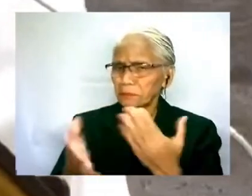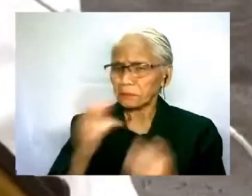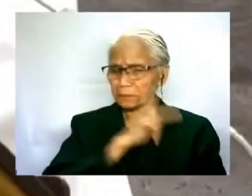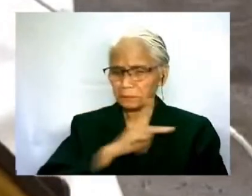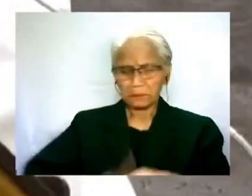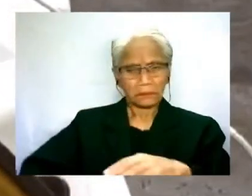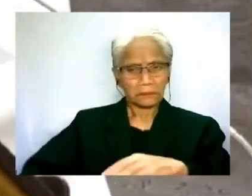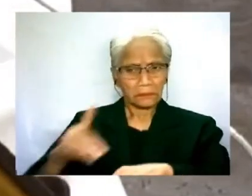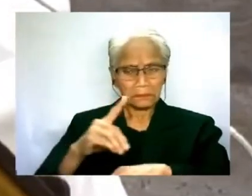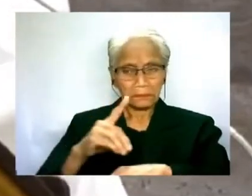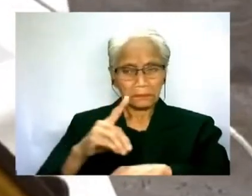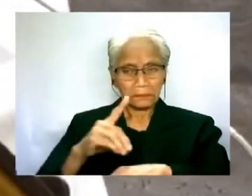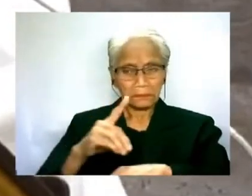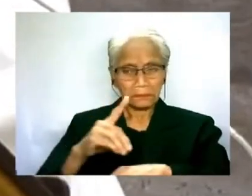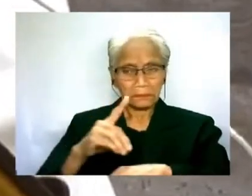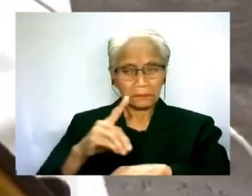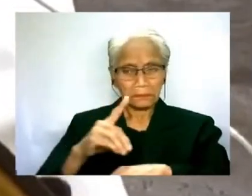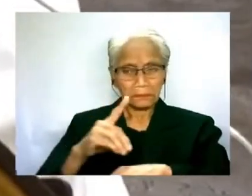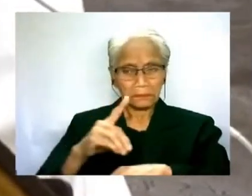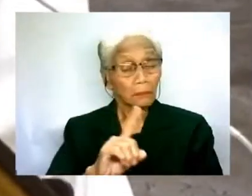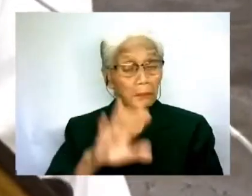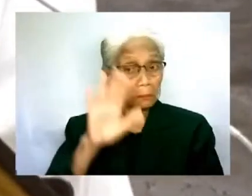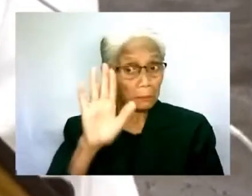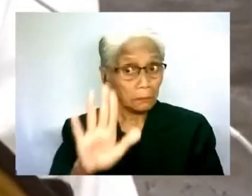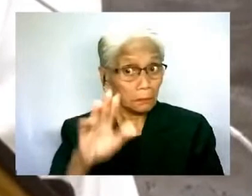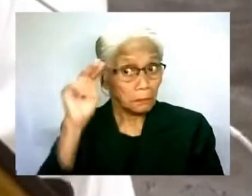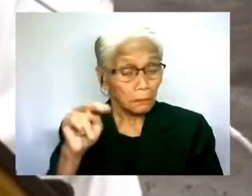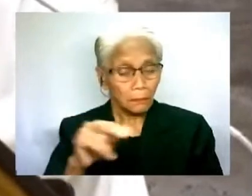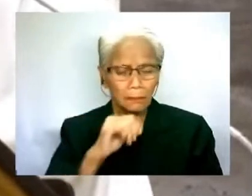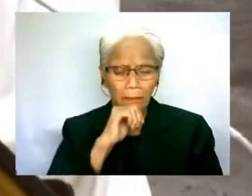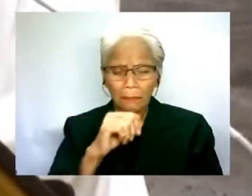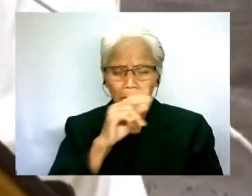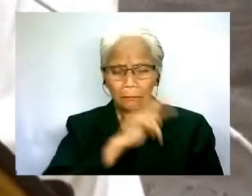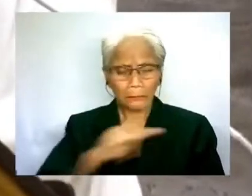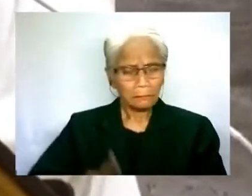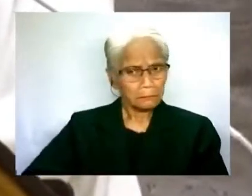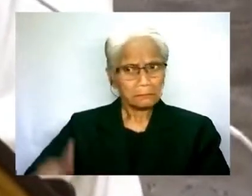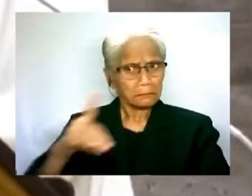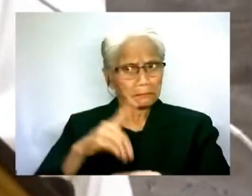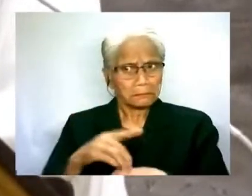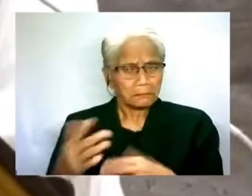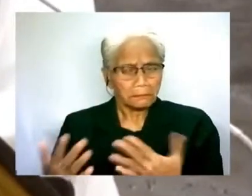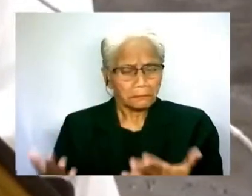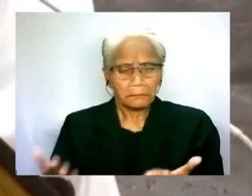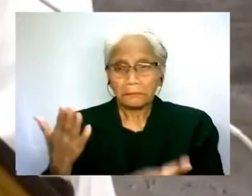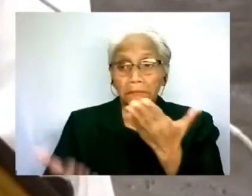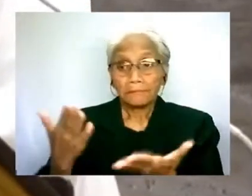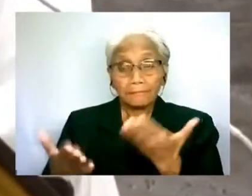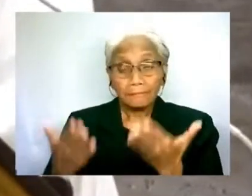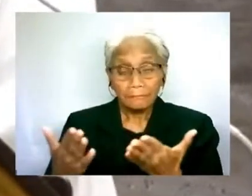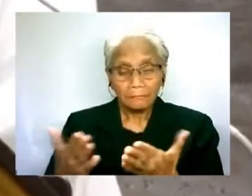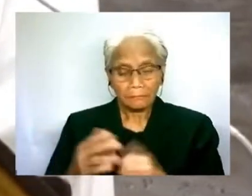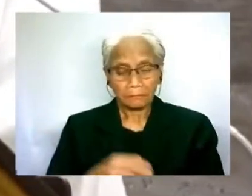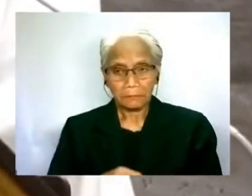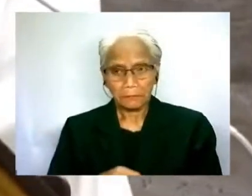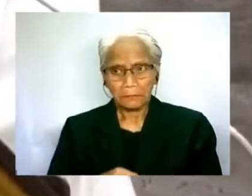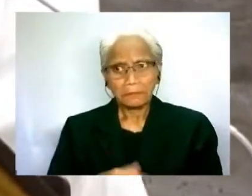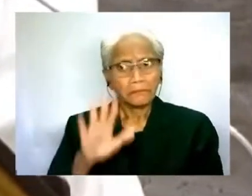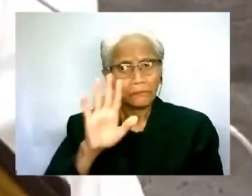because what you need is not a kingdom. Maybe what you need is a loving family.